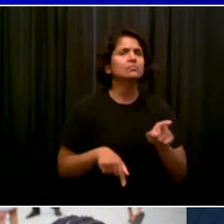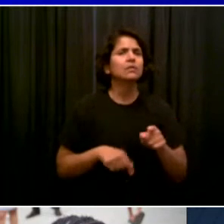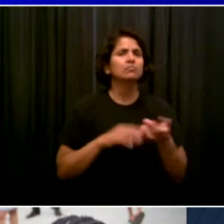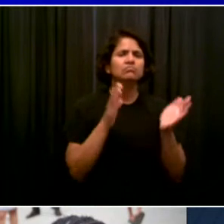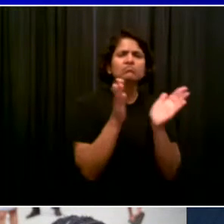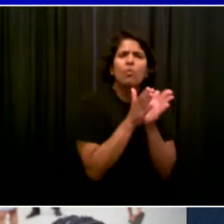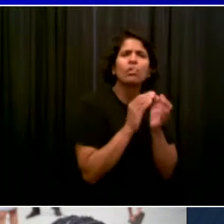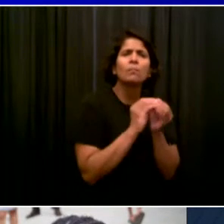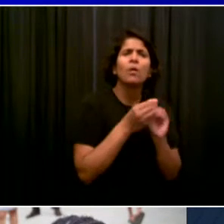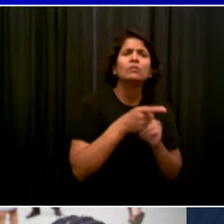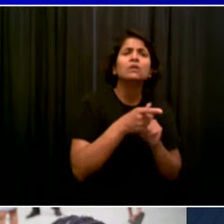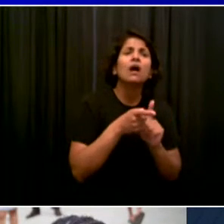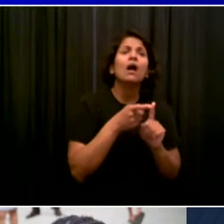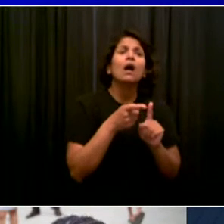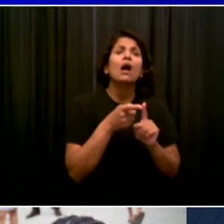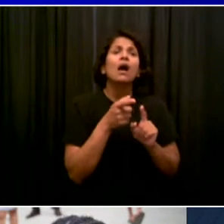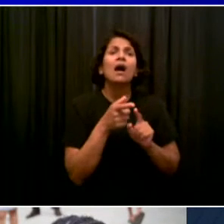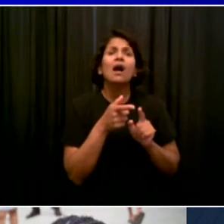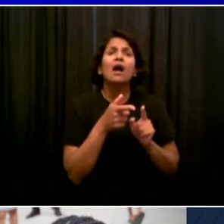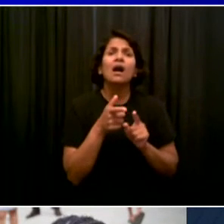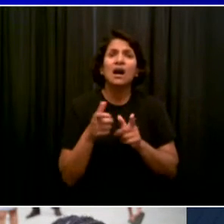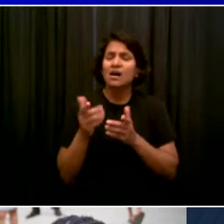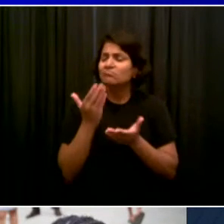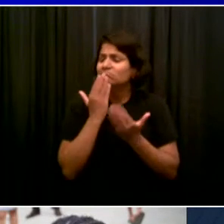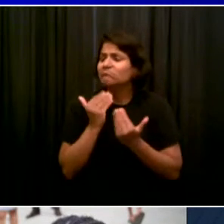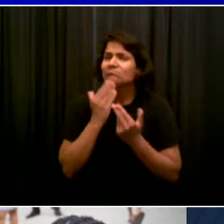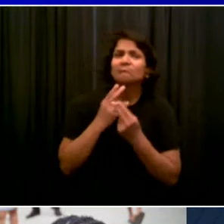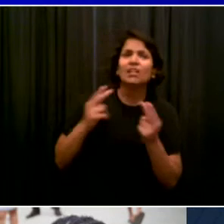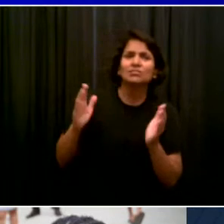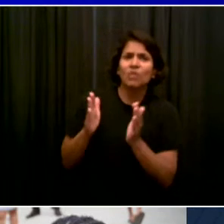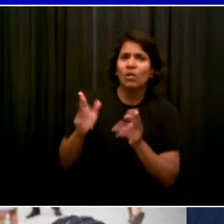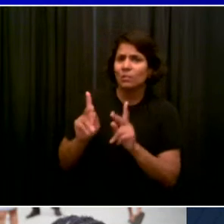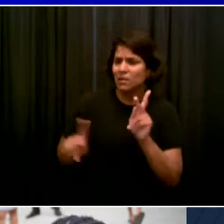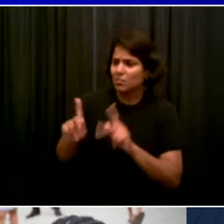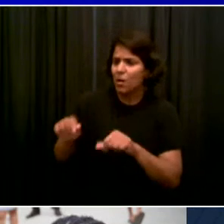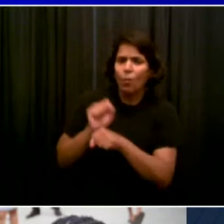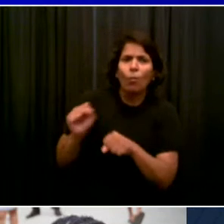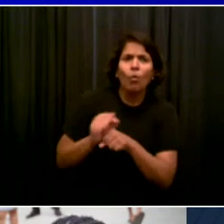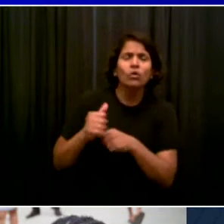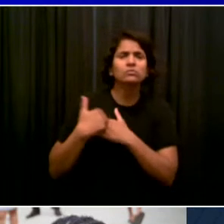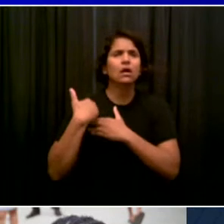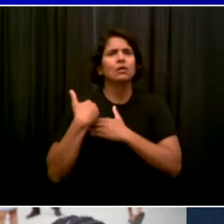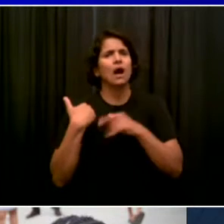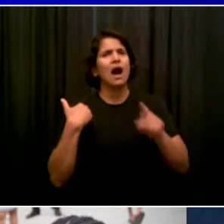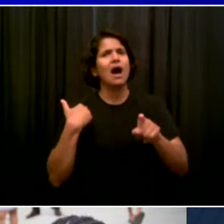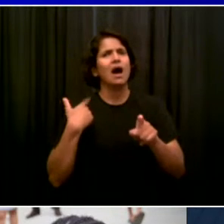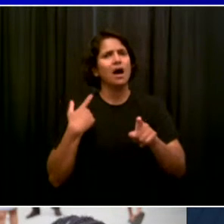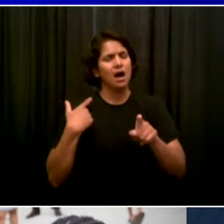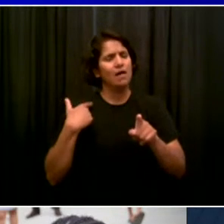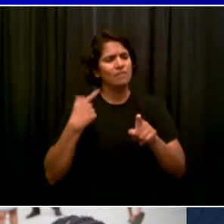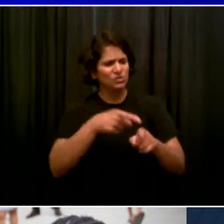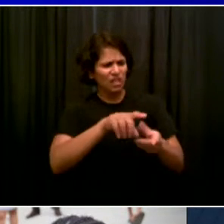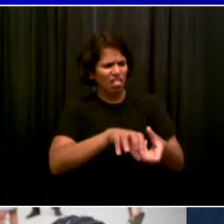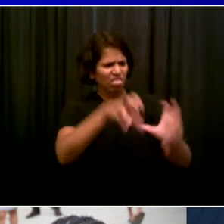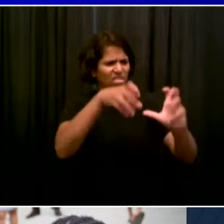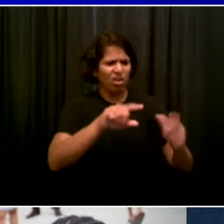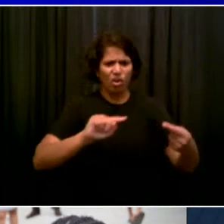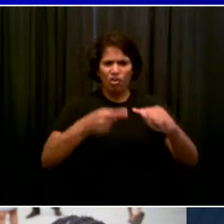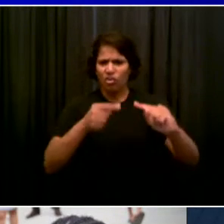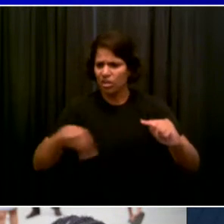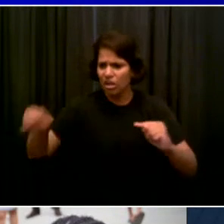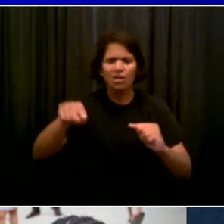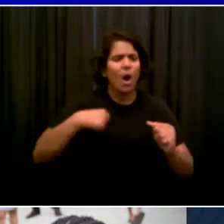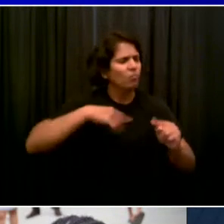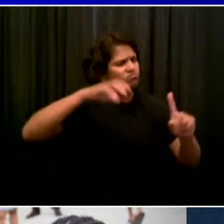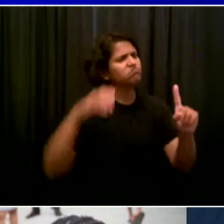Someone who does violence in communities like the 4-6 precinct in the Bronx They're affronting everyone around them. They're undermining